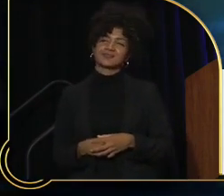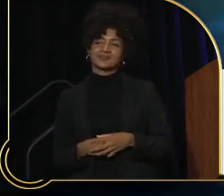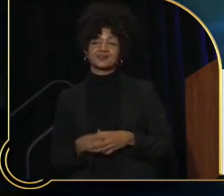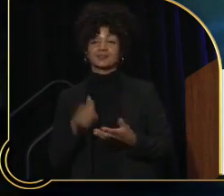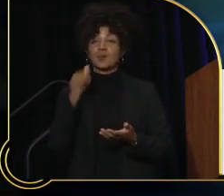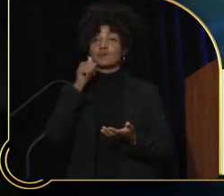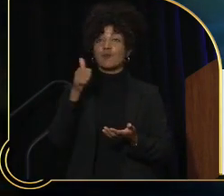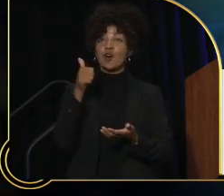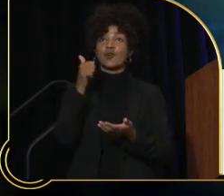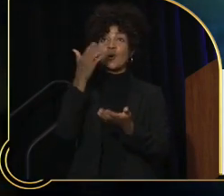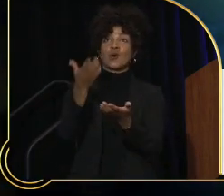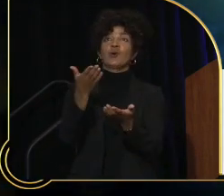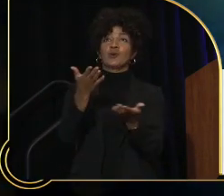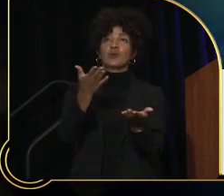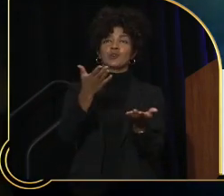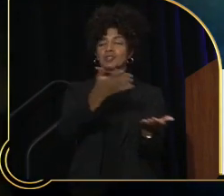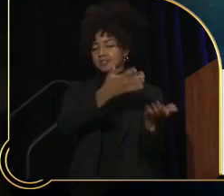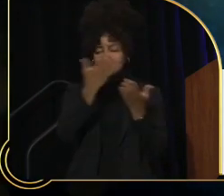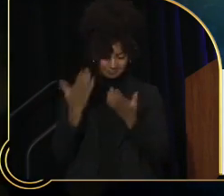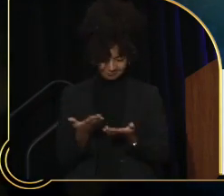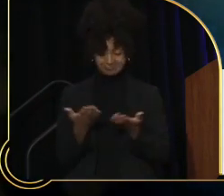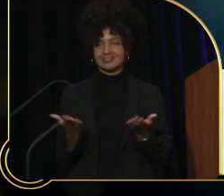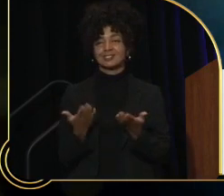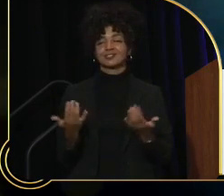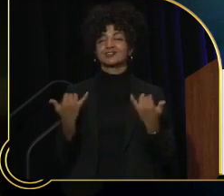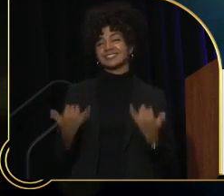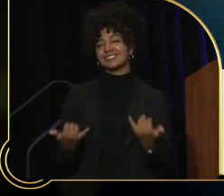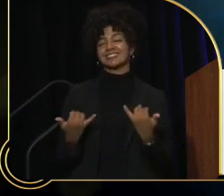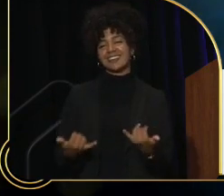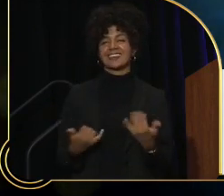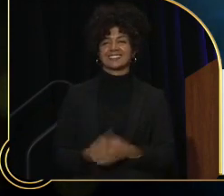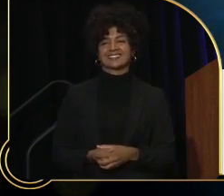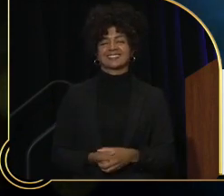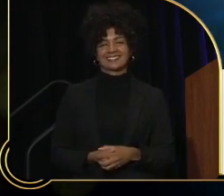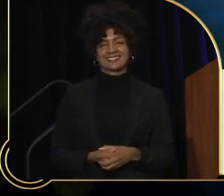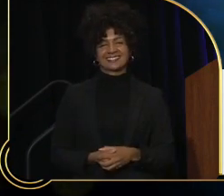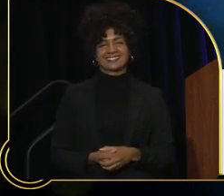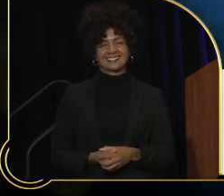And tomorrow's here today.